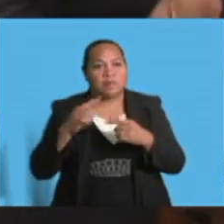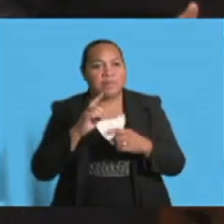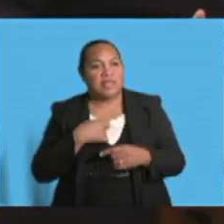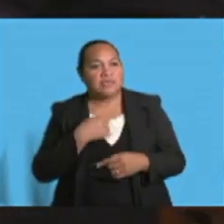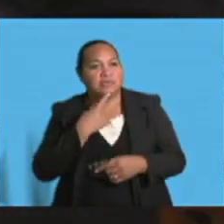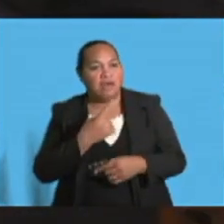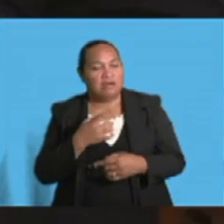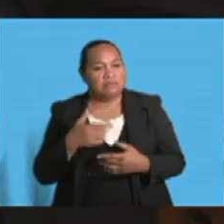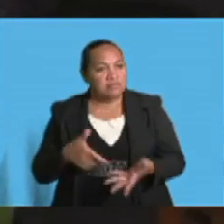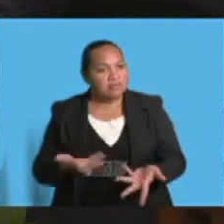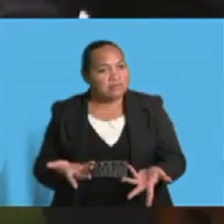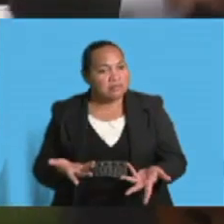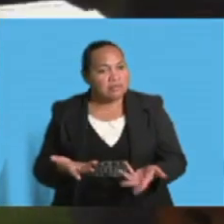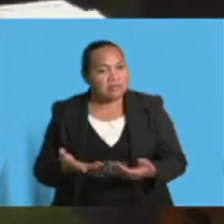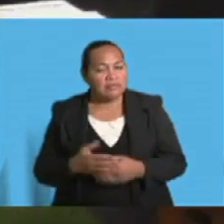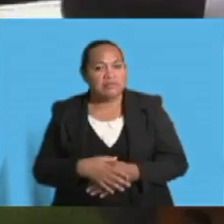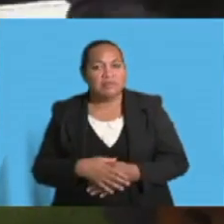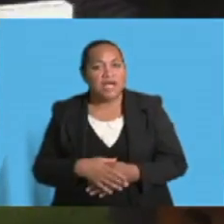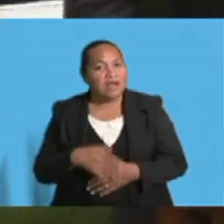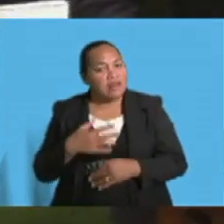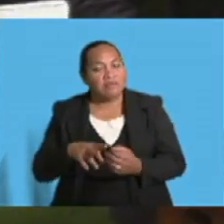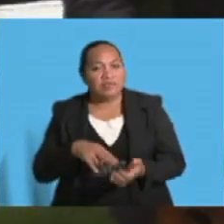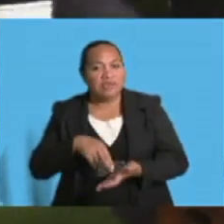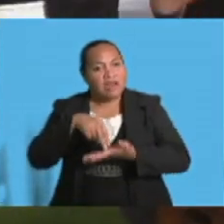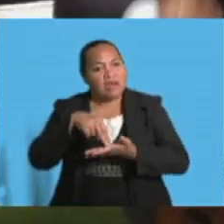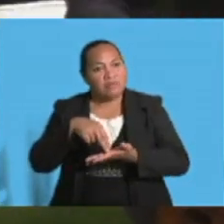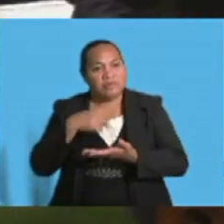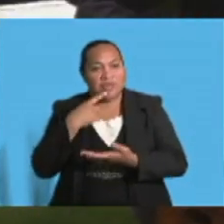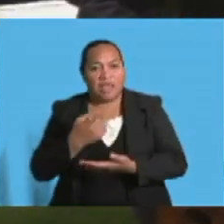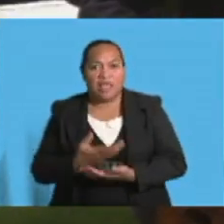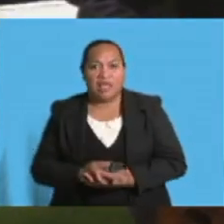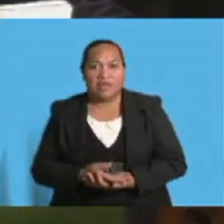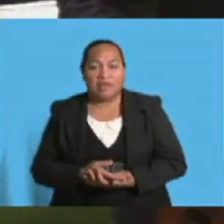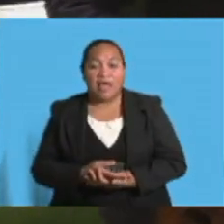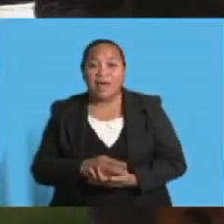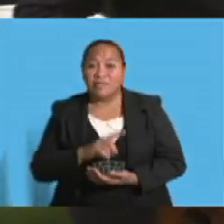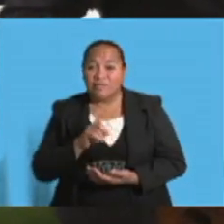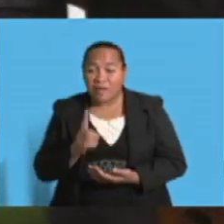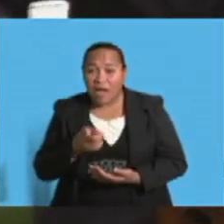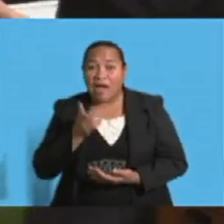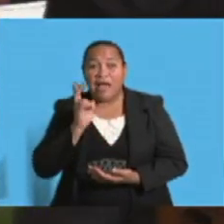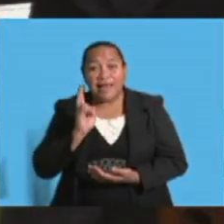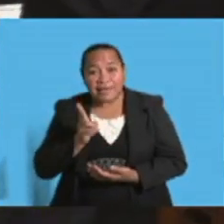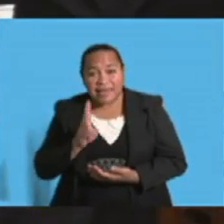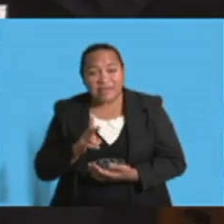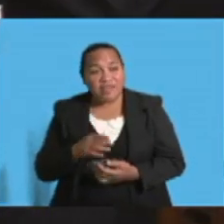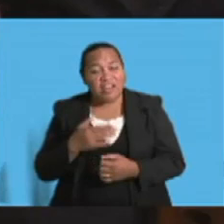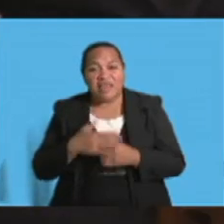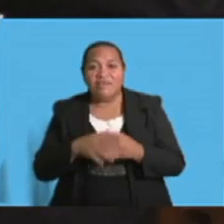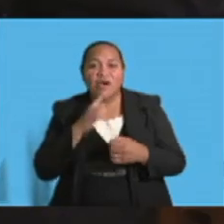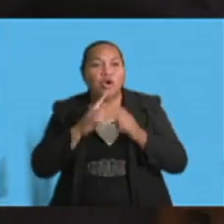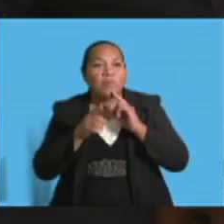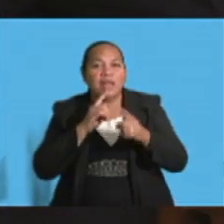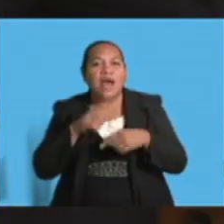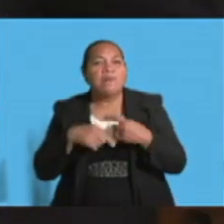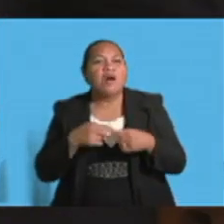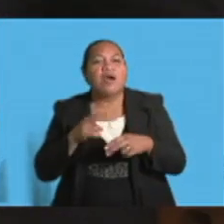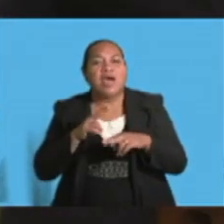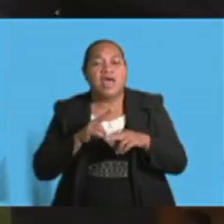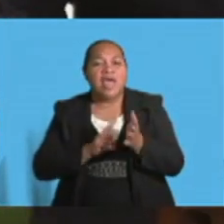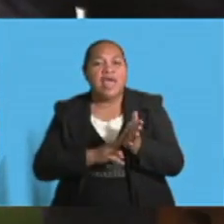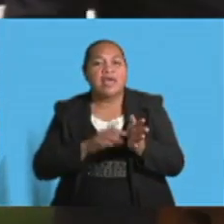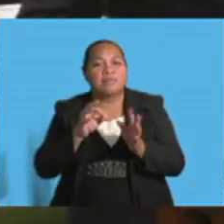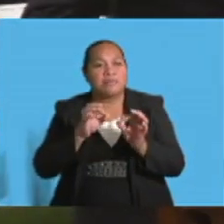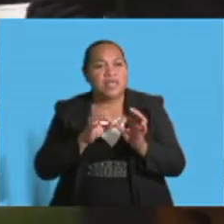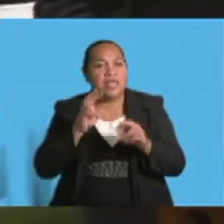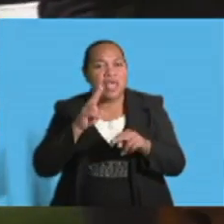Never. Madam Speaker, they never stood up and said that. Madam Speaker, yet, again, he did not comment on the NBF debacle. Madam